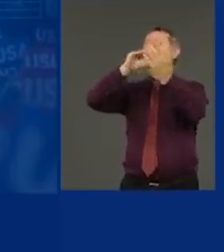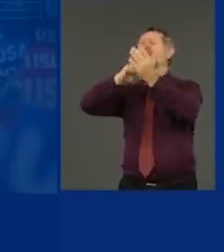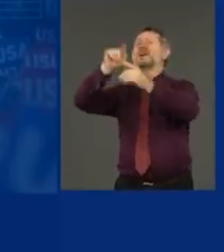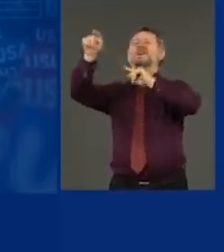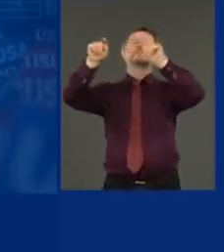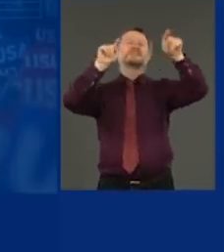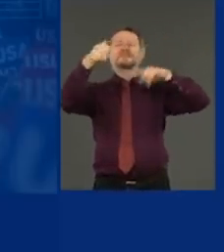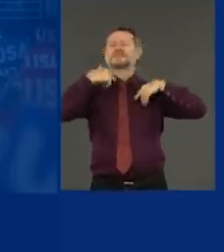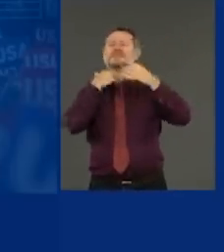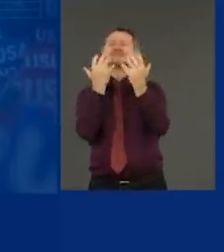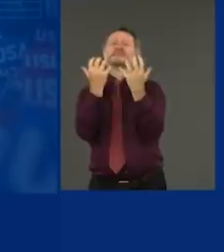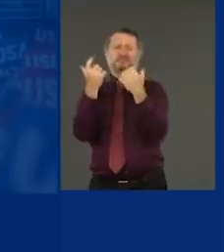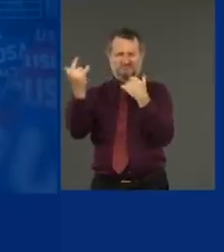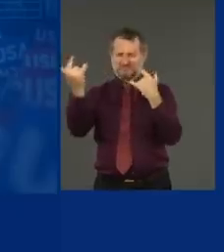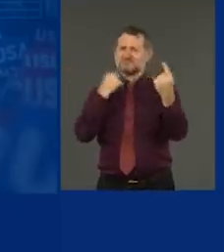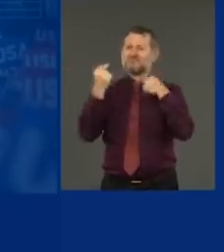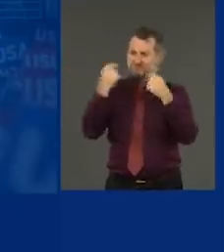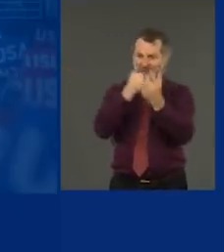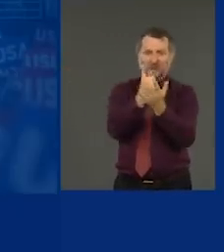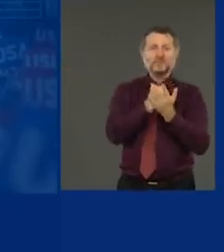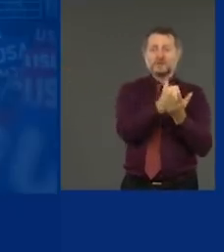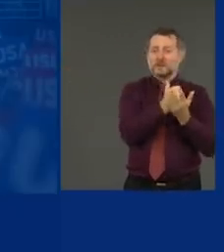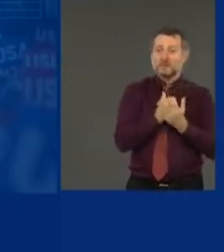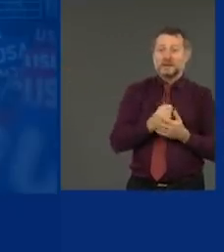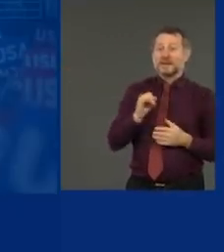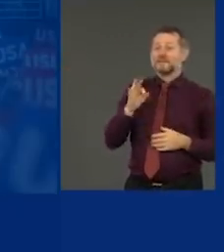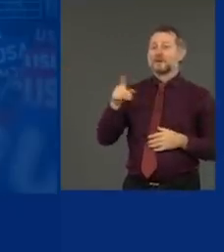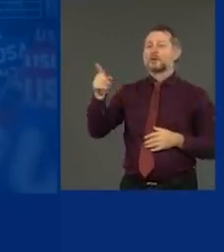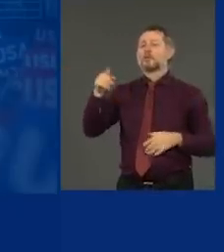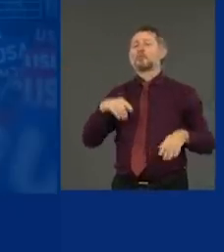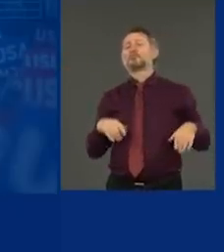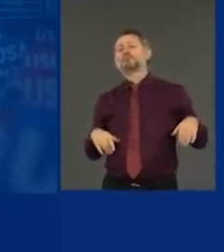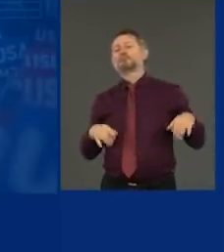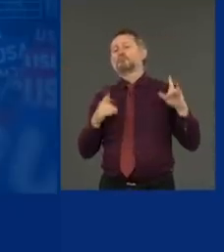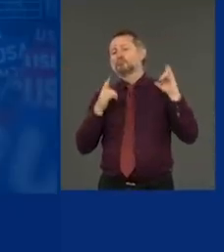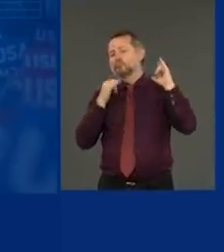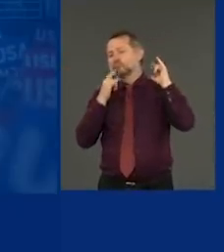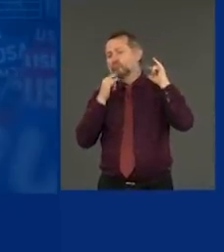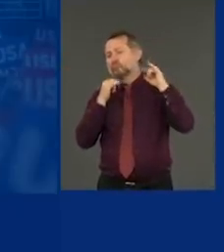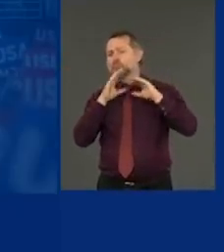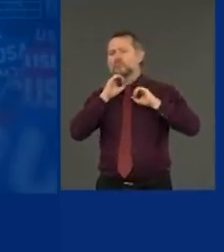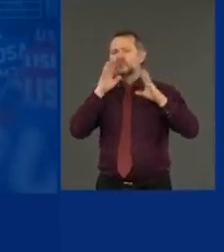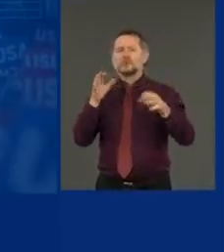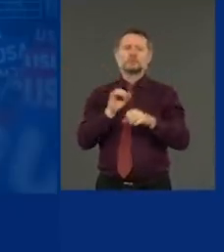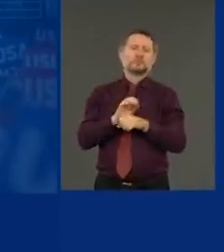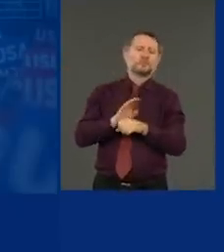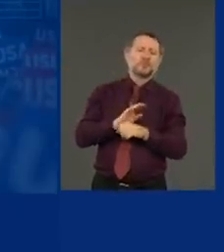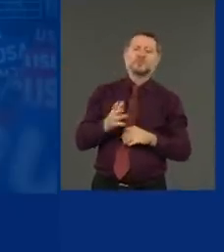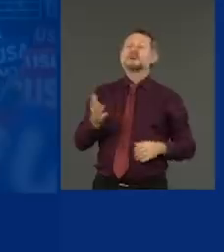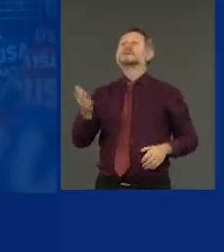help? If you're not busy in your state, could you please come help?